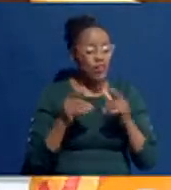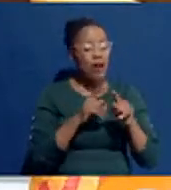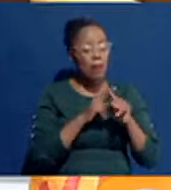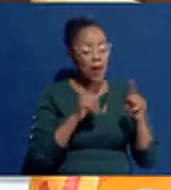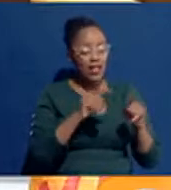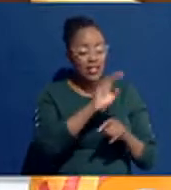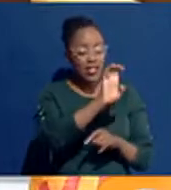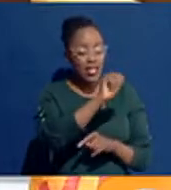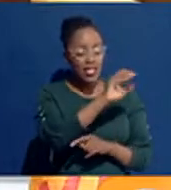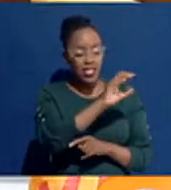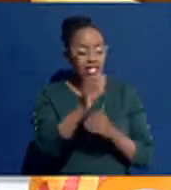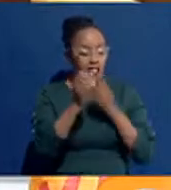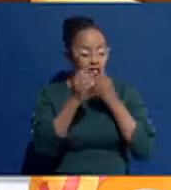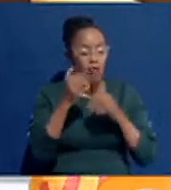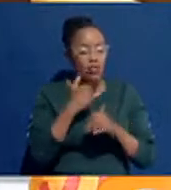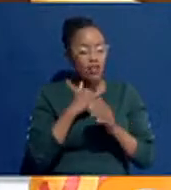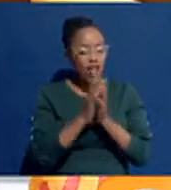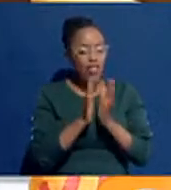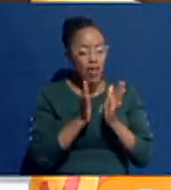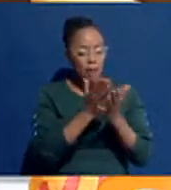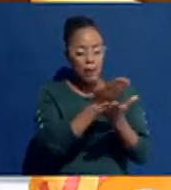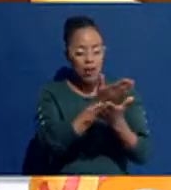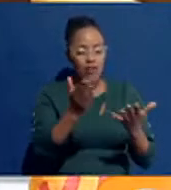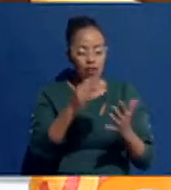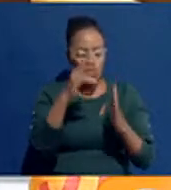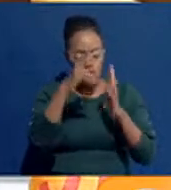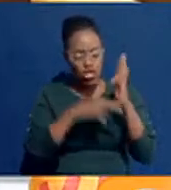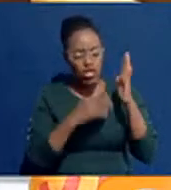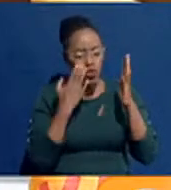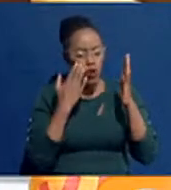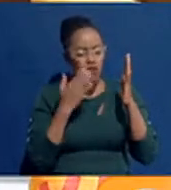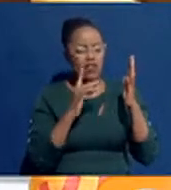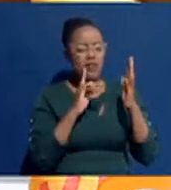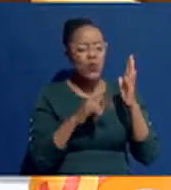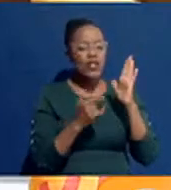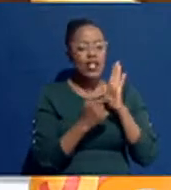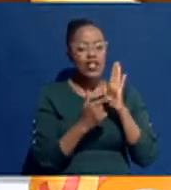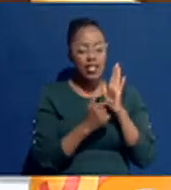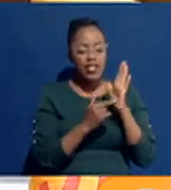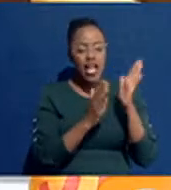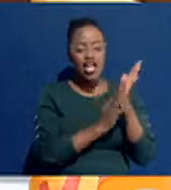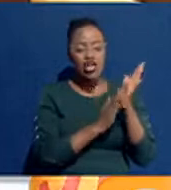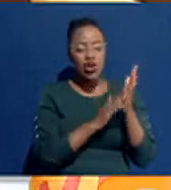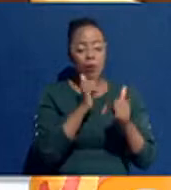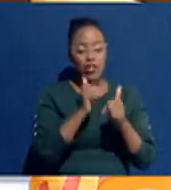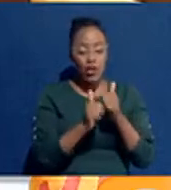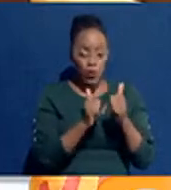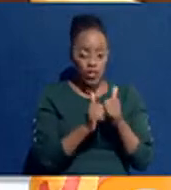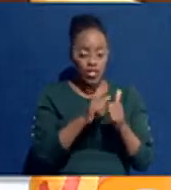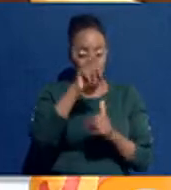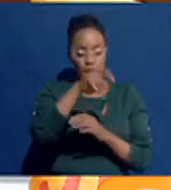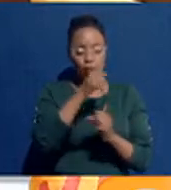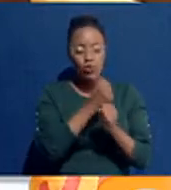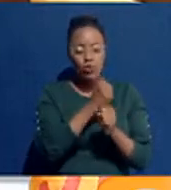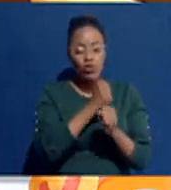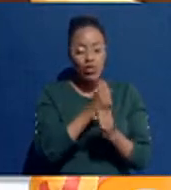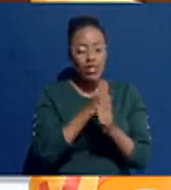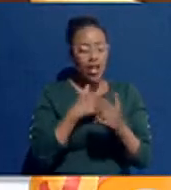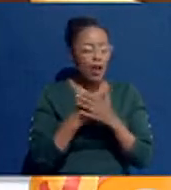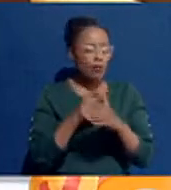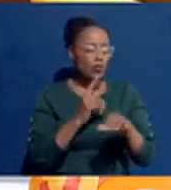EACC. And we went through that, we saw, and we said, these are the recommendations that this should not be done. Of